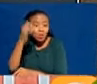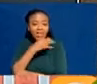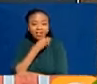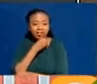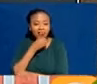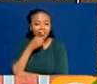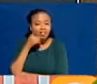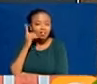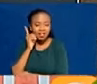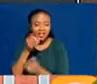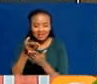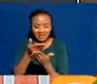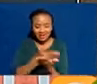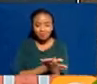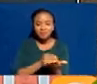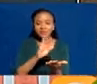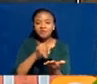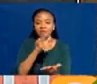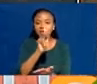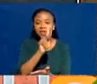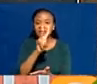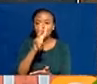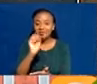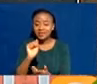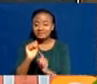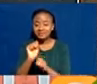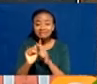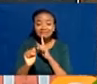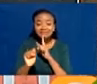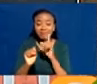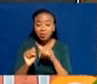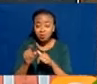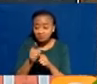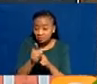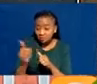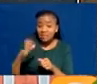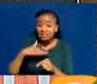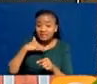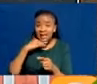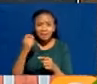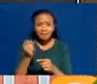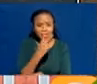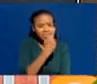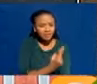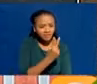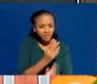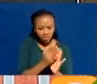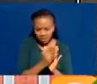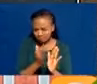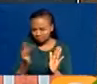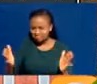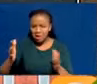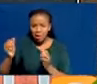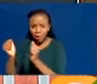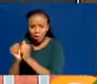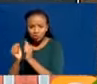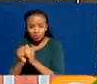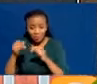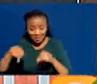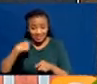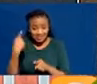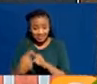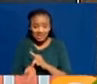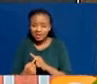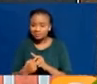report by the Kenya Wildlife Service, KWS, says the deaths between February and October this year have risen.